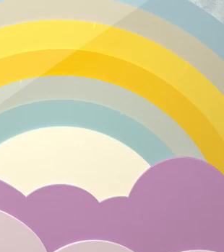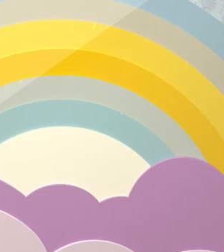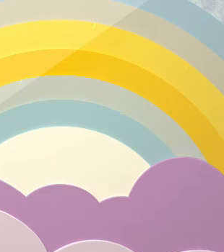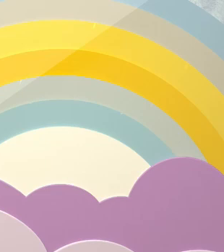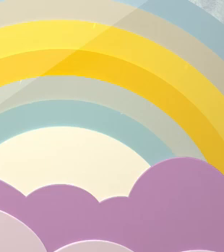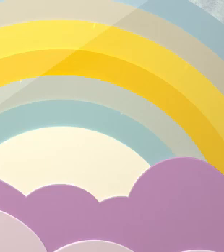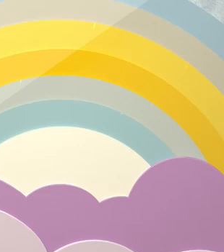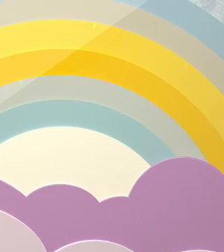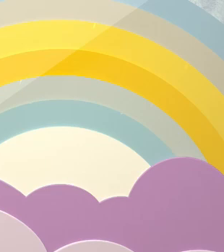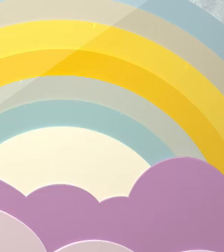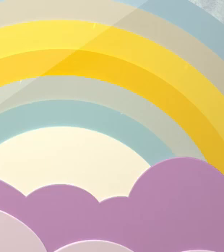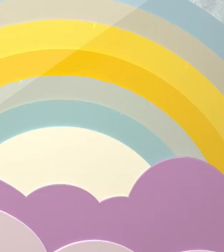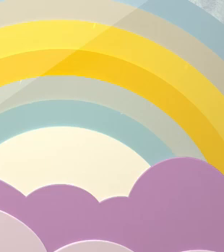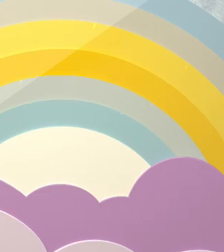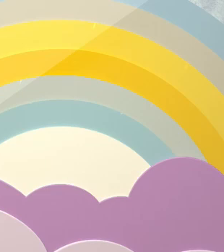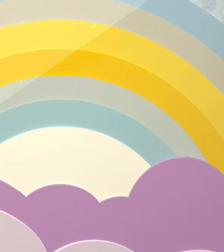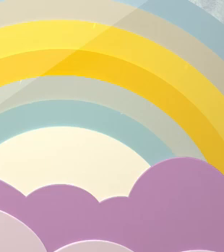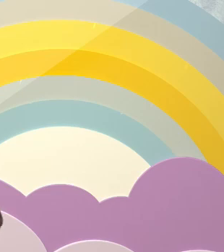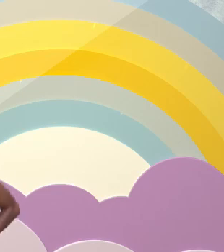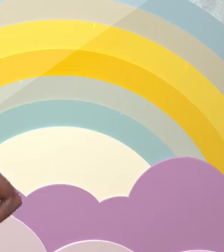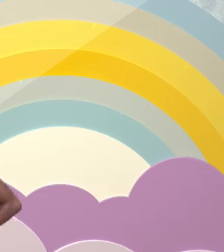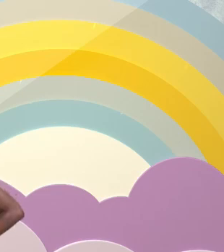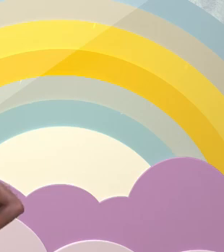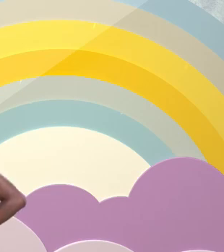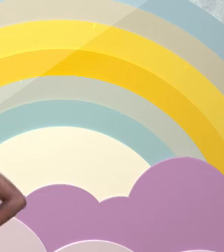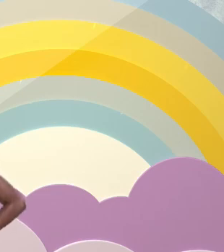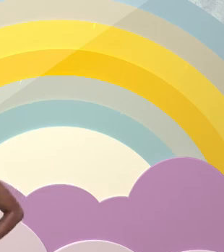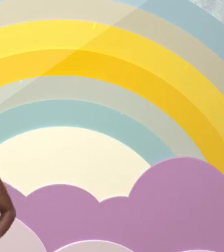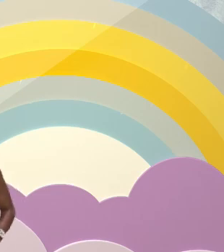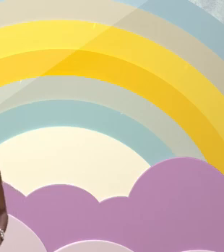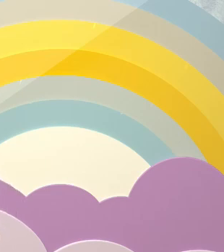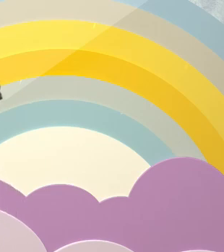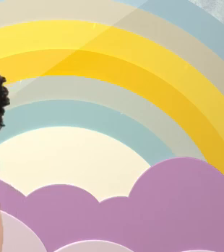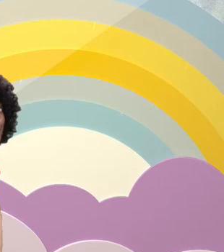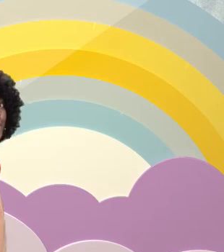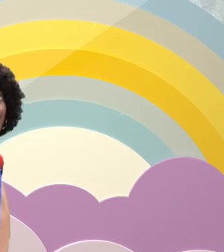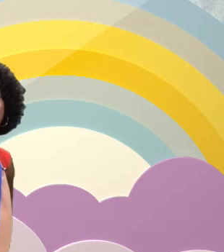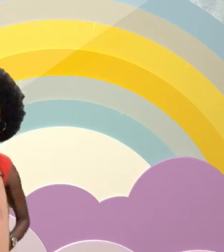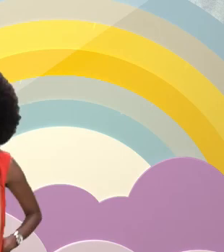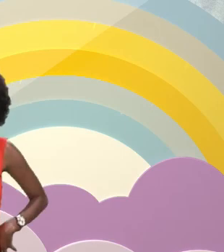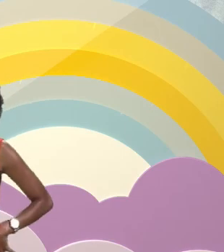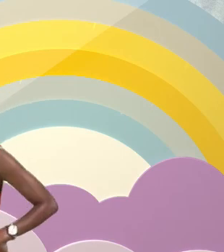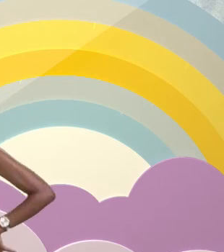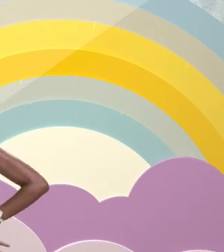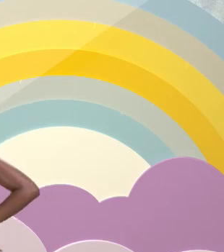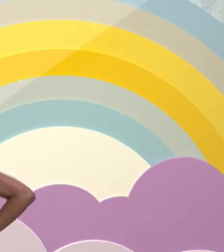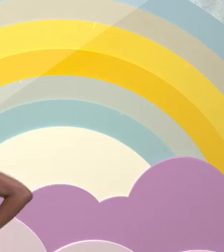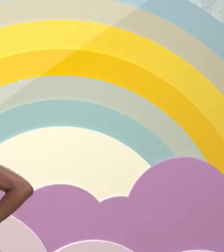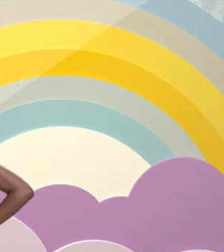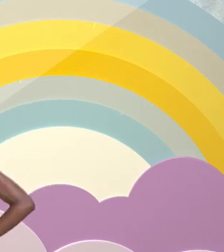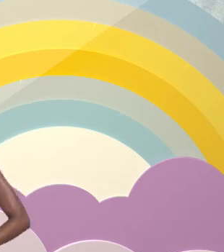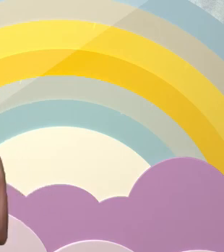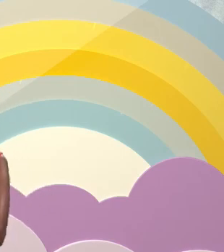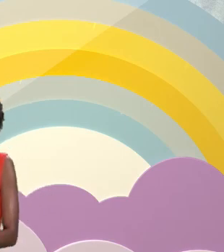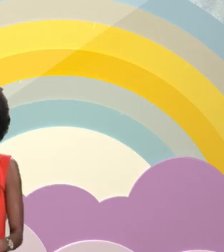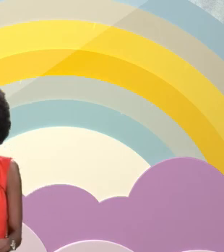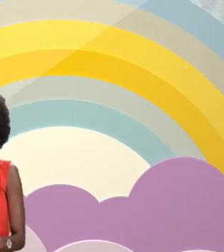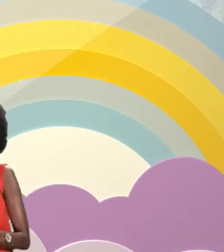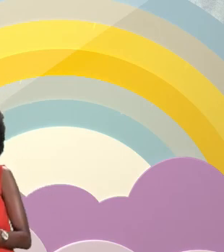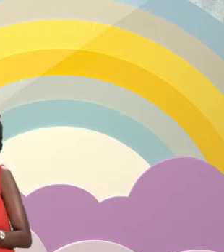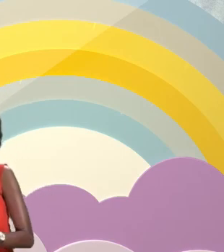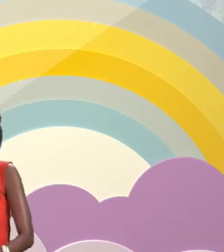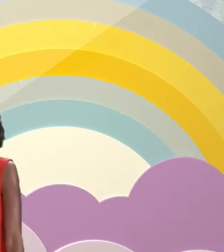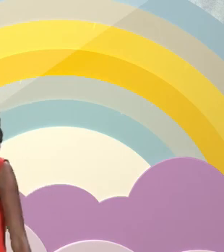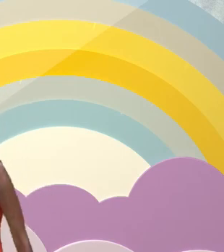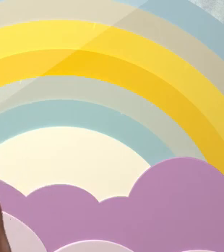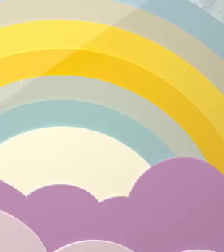is, "Ay, say mama say, ane good single ngasa matere, Tamas kami kumasa."